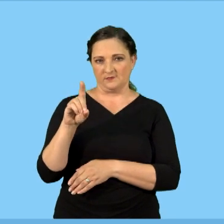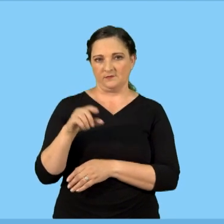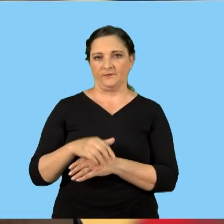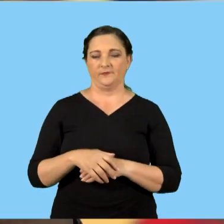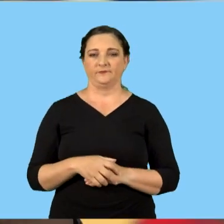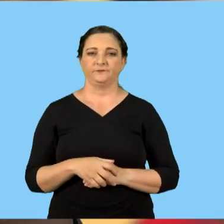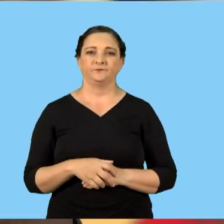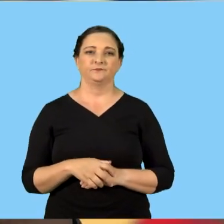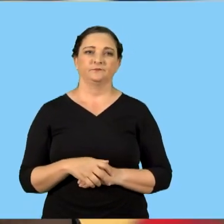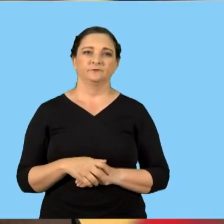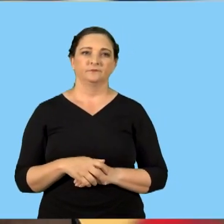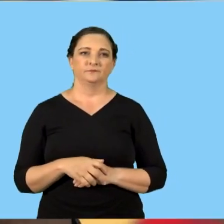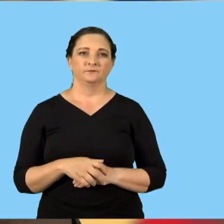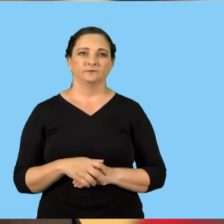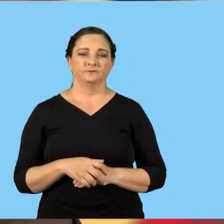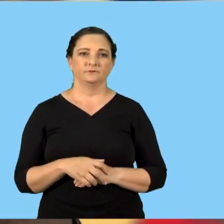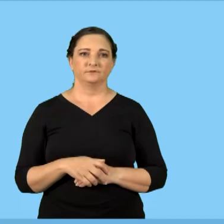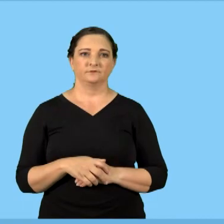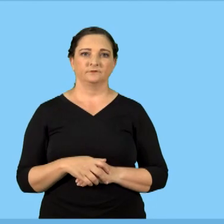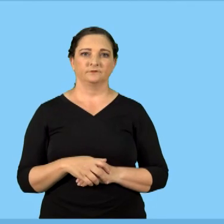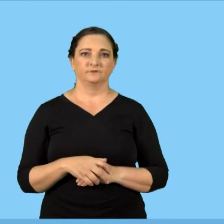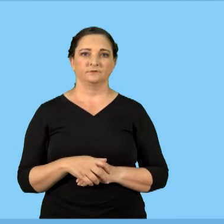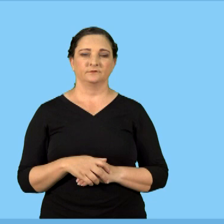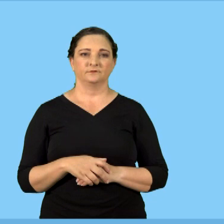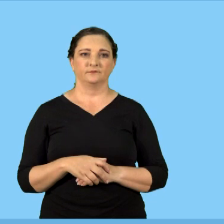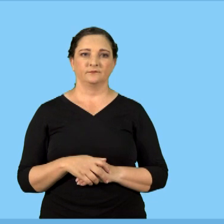that protective layer, which is our zinc oxide. So it's a